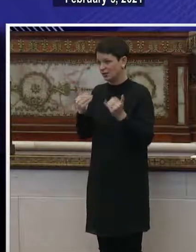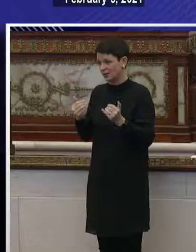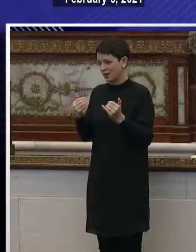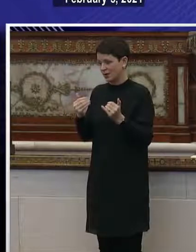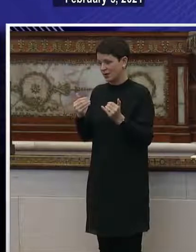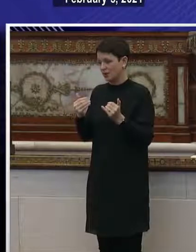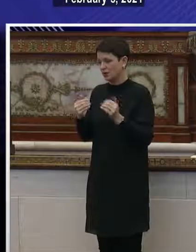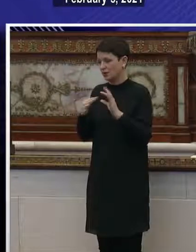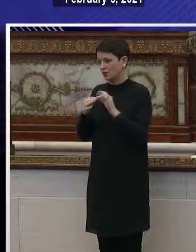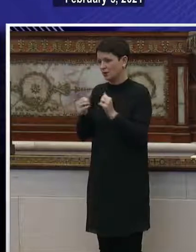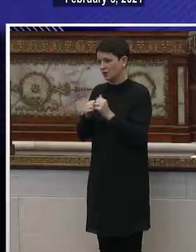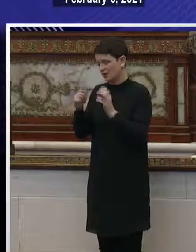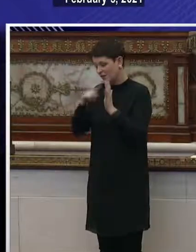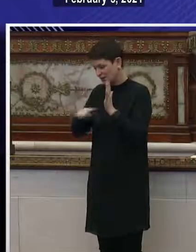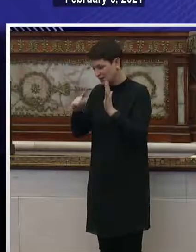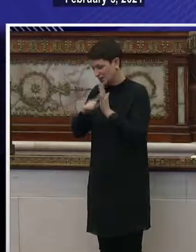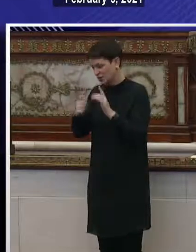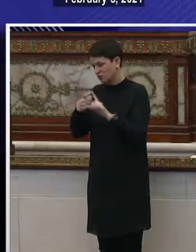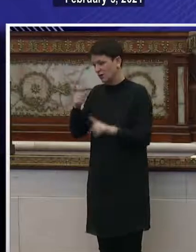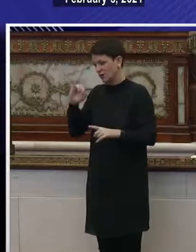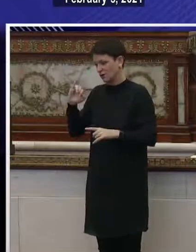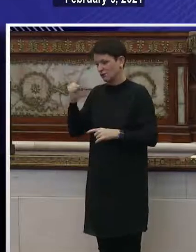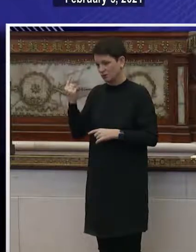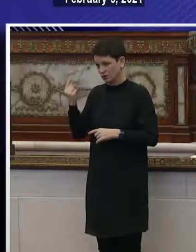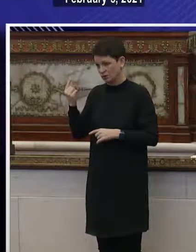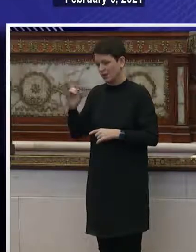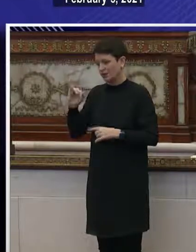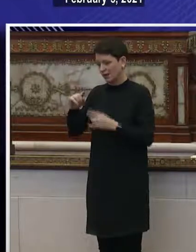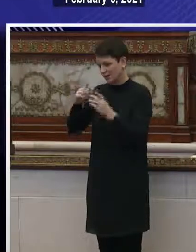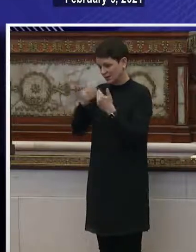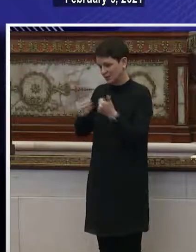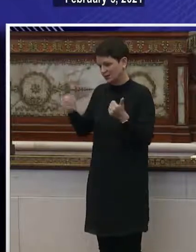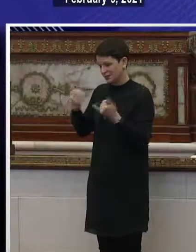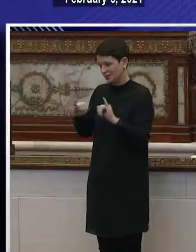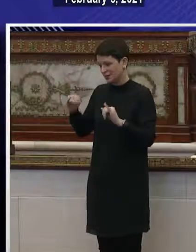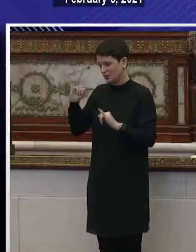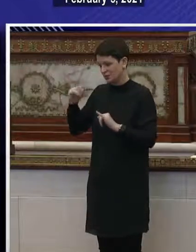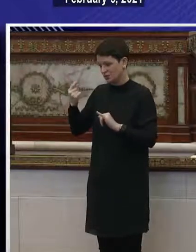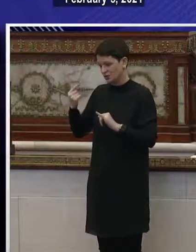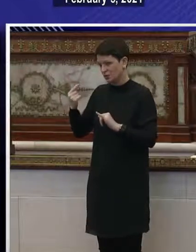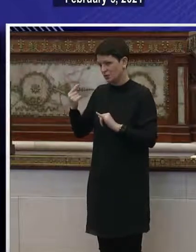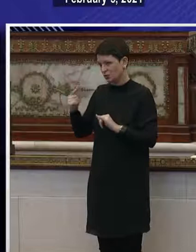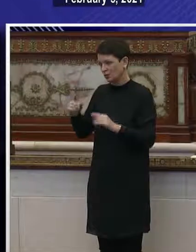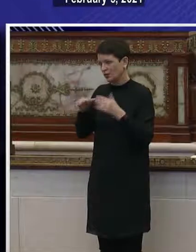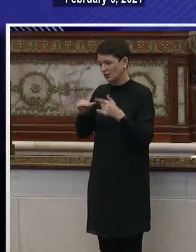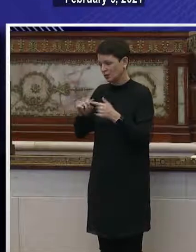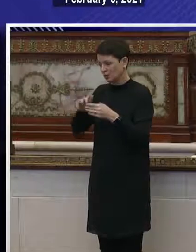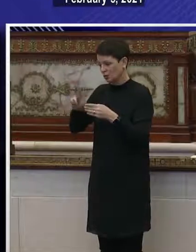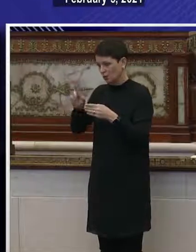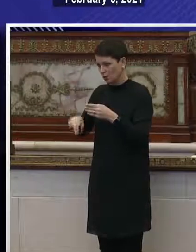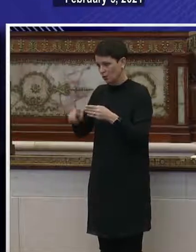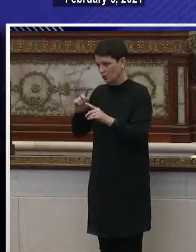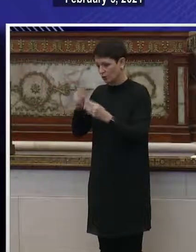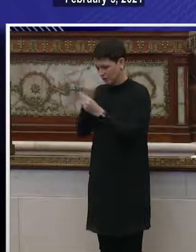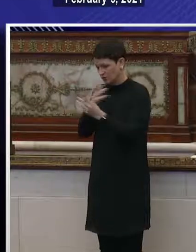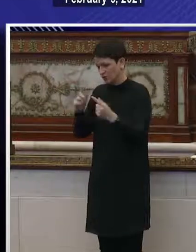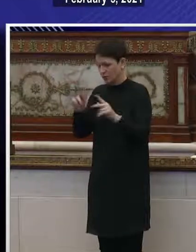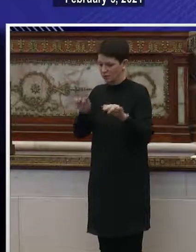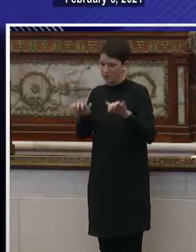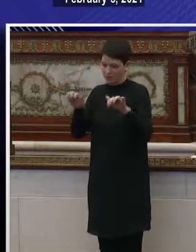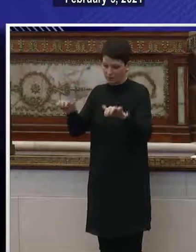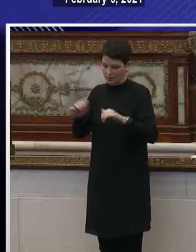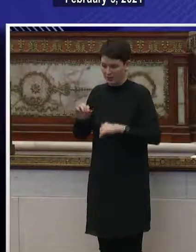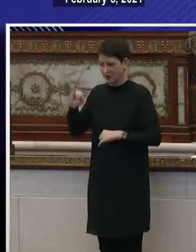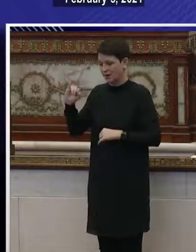of an investigation by the Inspector General. That independent investigation will lead to a report that will be shared with the public. The